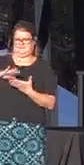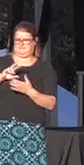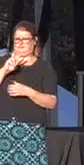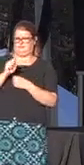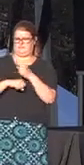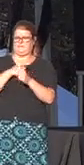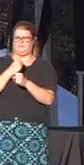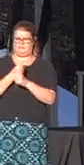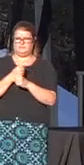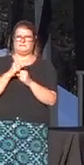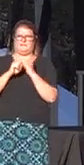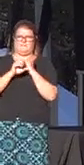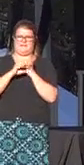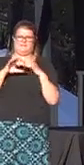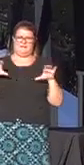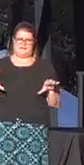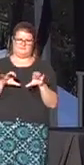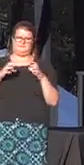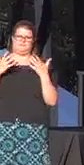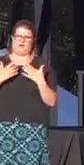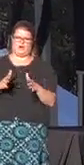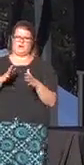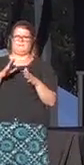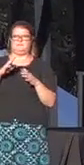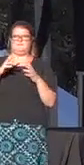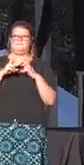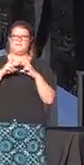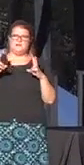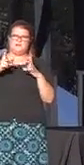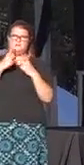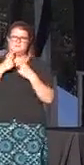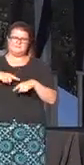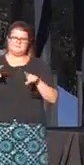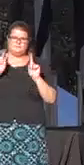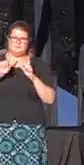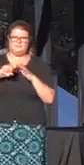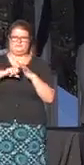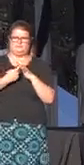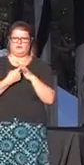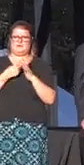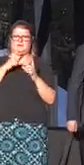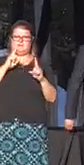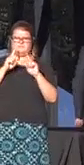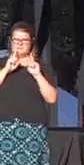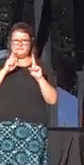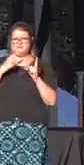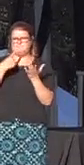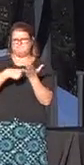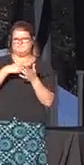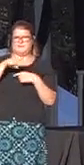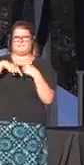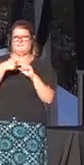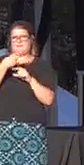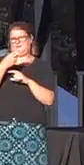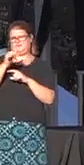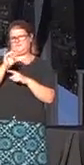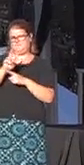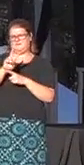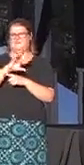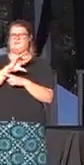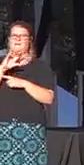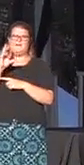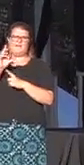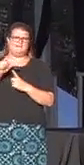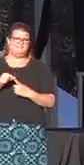the campaign has been active, it has already been incredibly successful in starting conversations about HIV